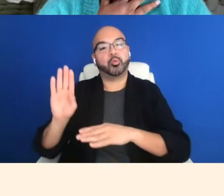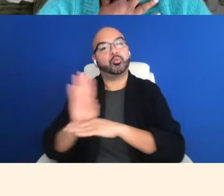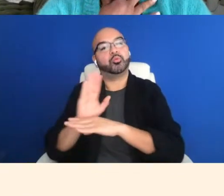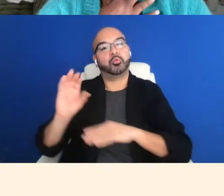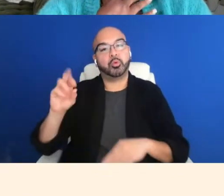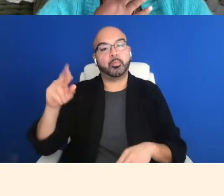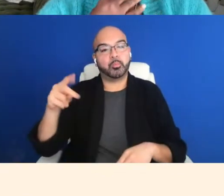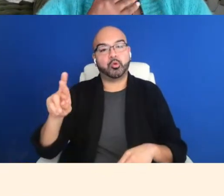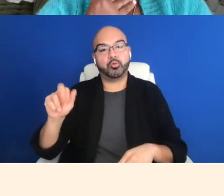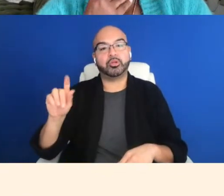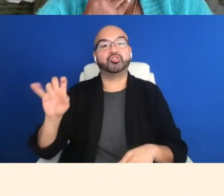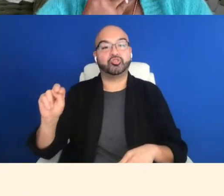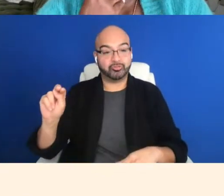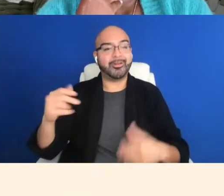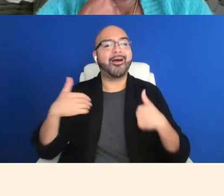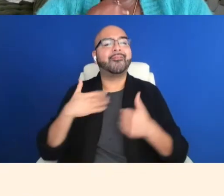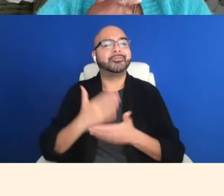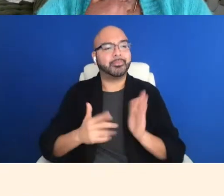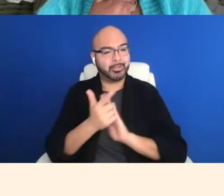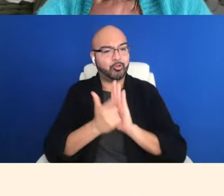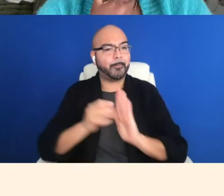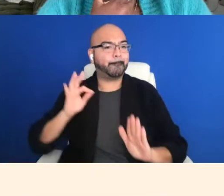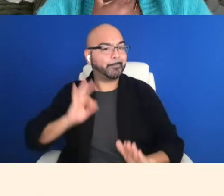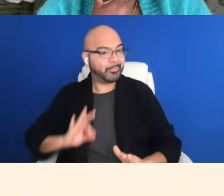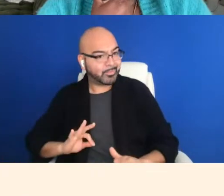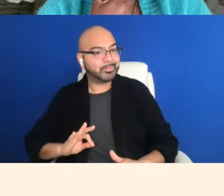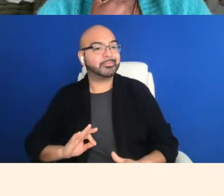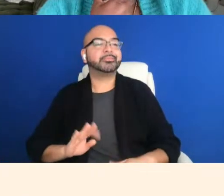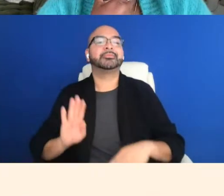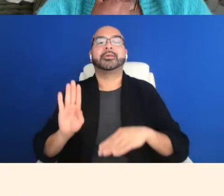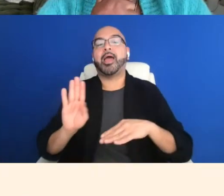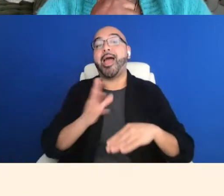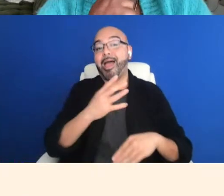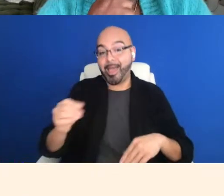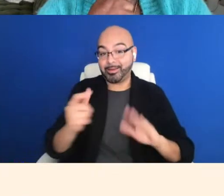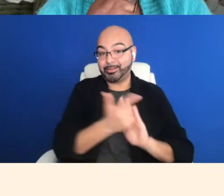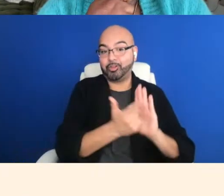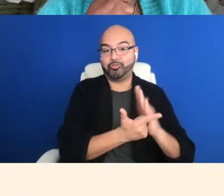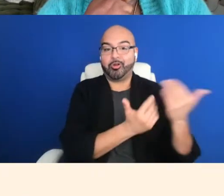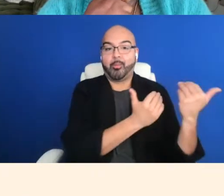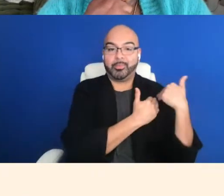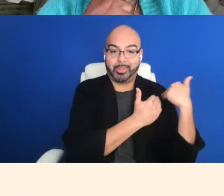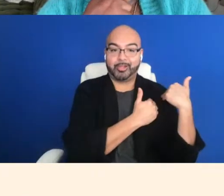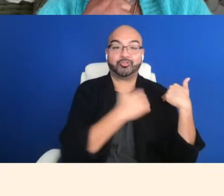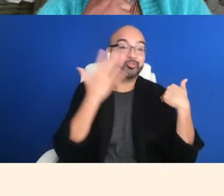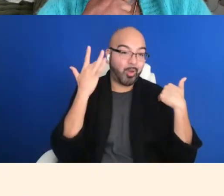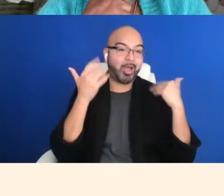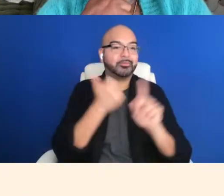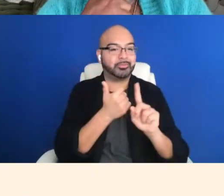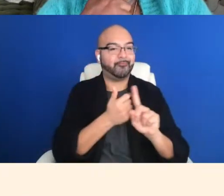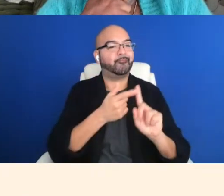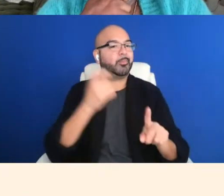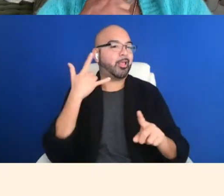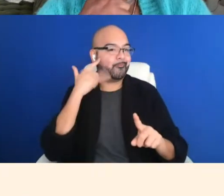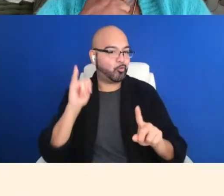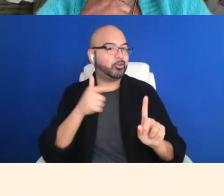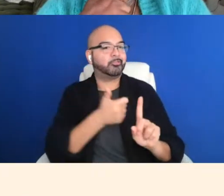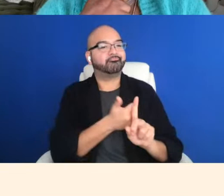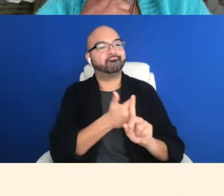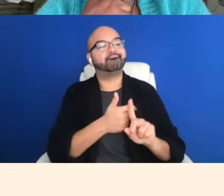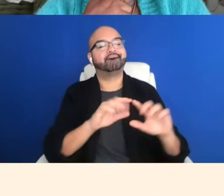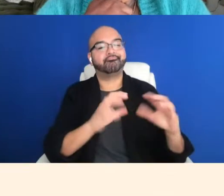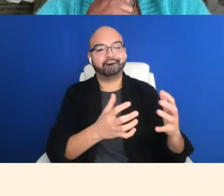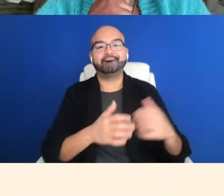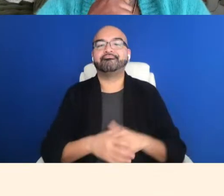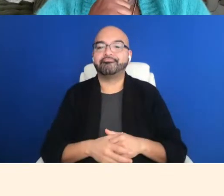some legal benefits and some legal obligations being a California cooperative corporation, one of which is